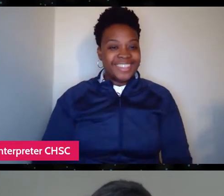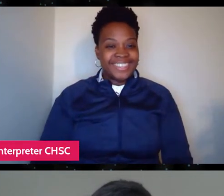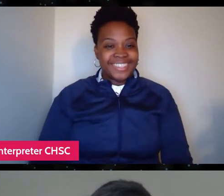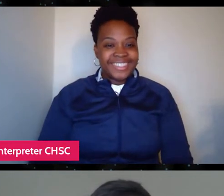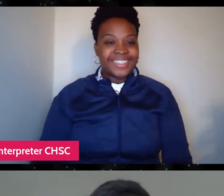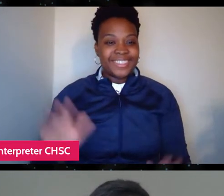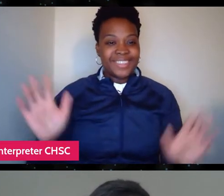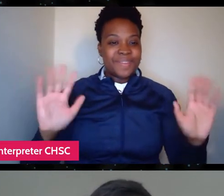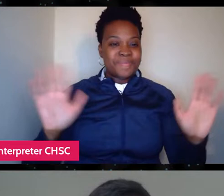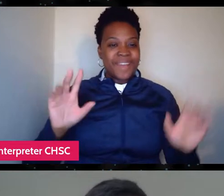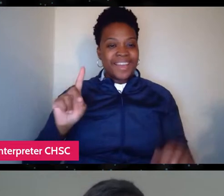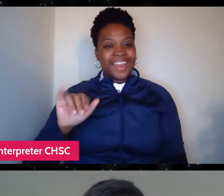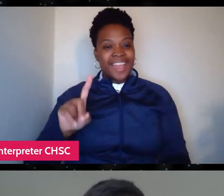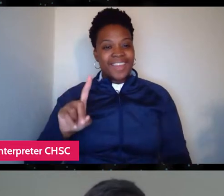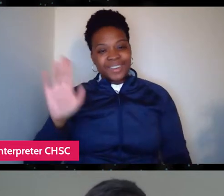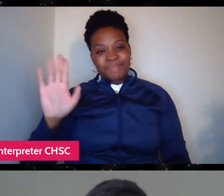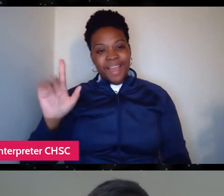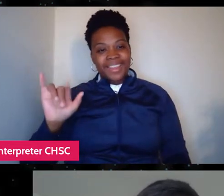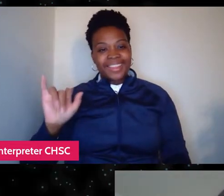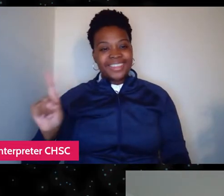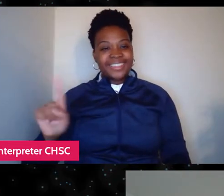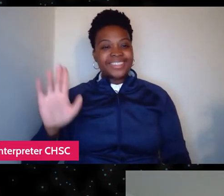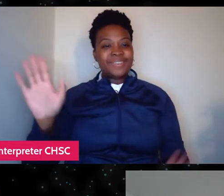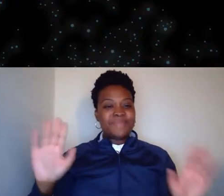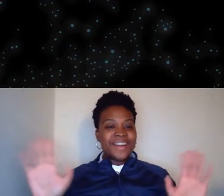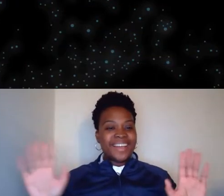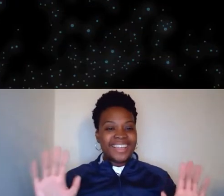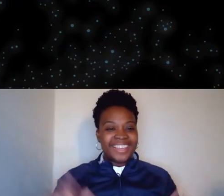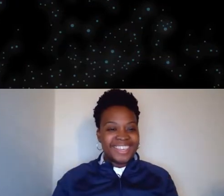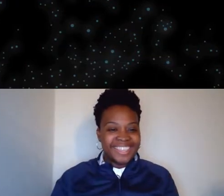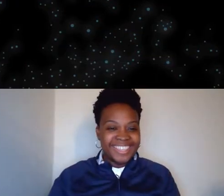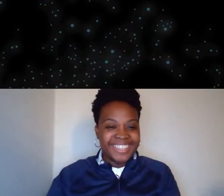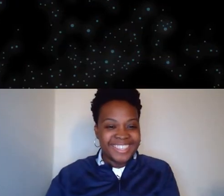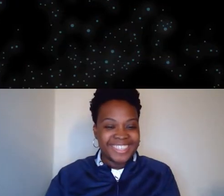Bye, David. Bye, Liz. Bye, everyone.